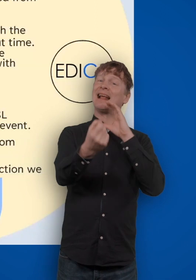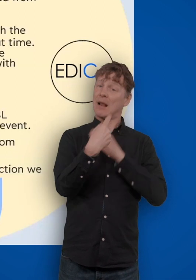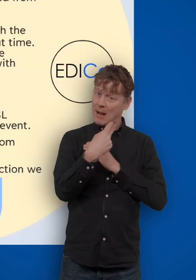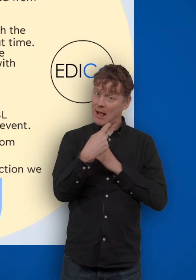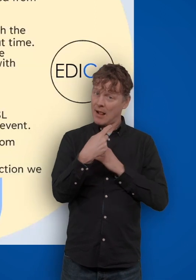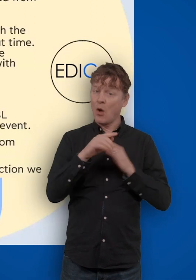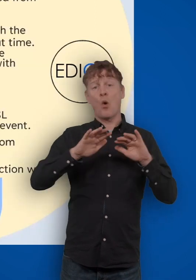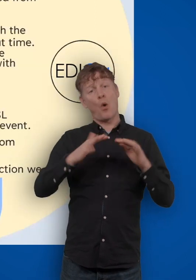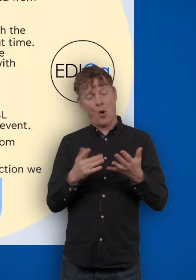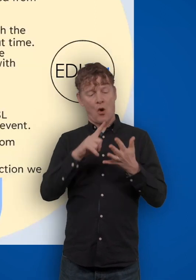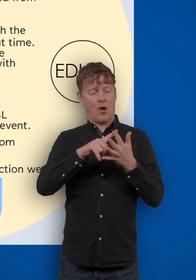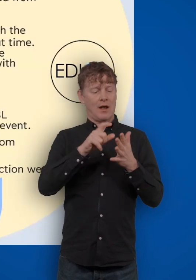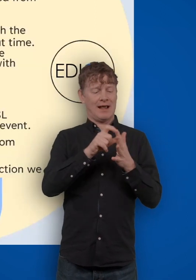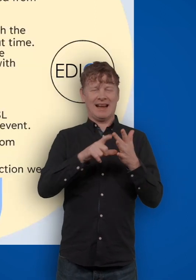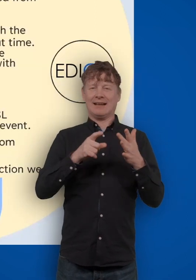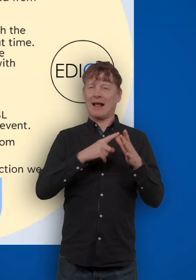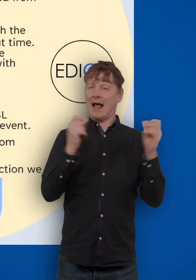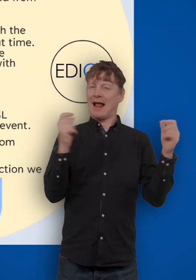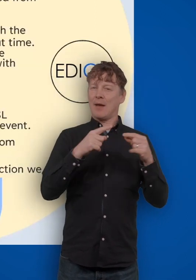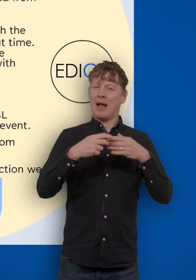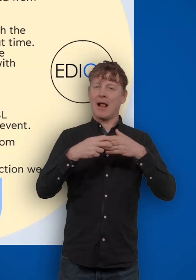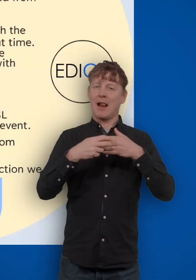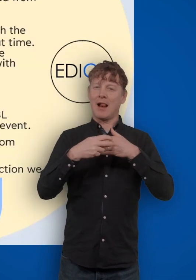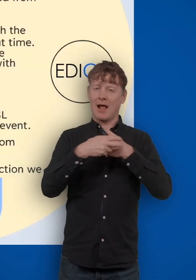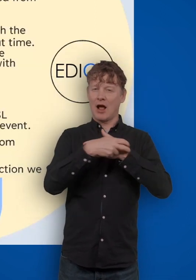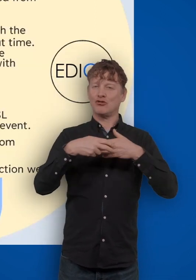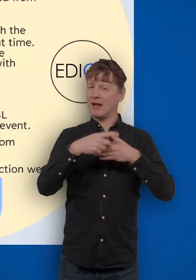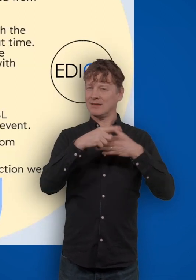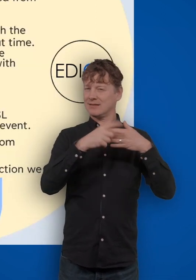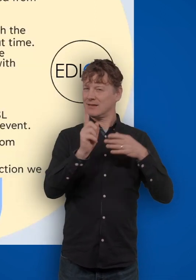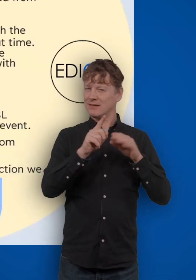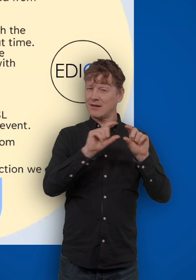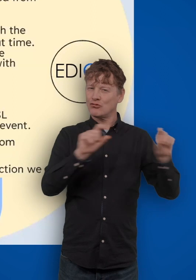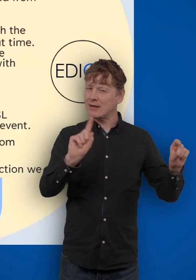myself or the EDICa email address, which is,